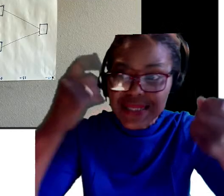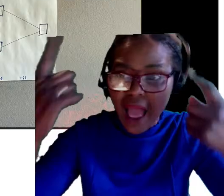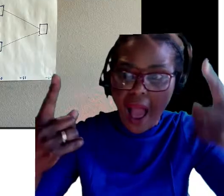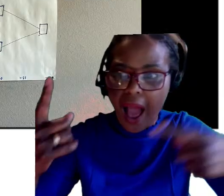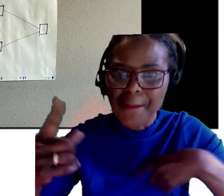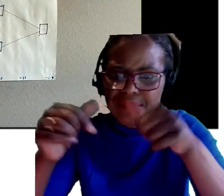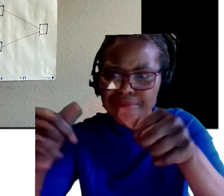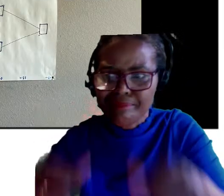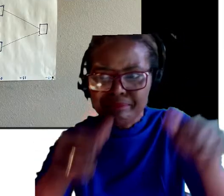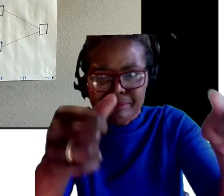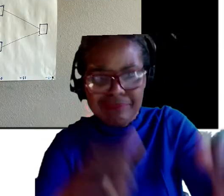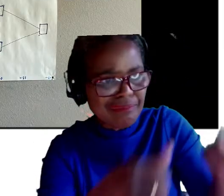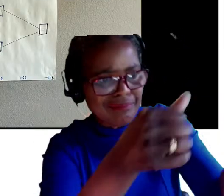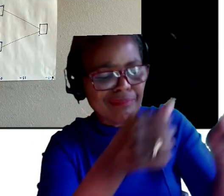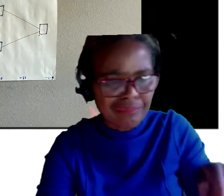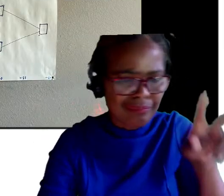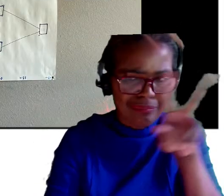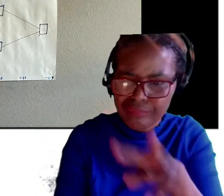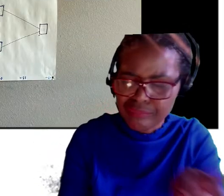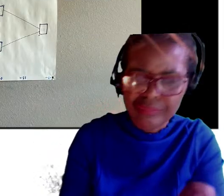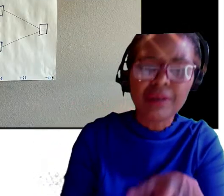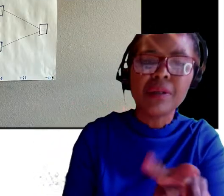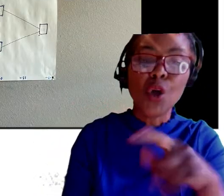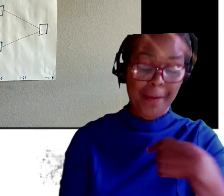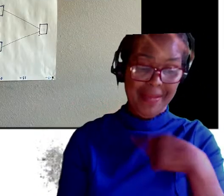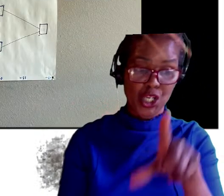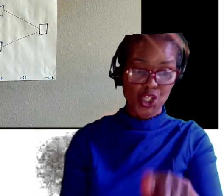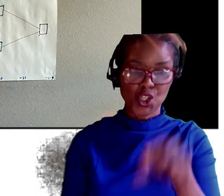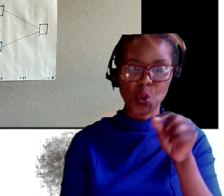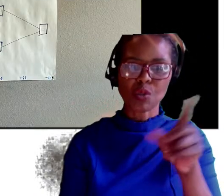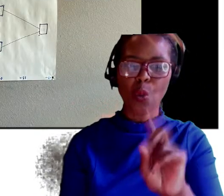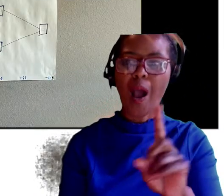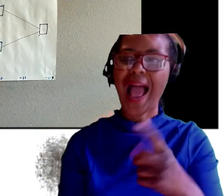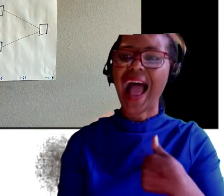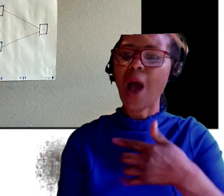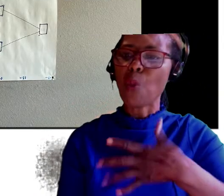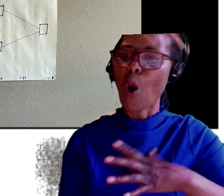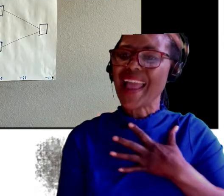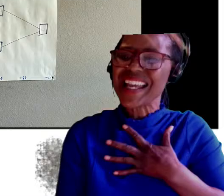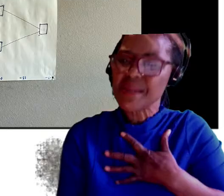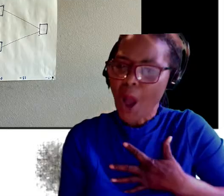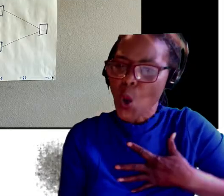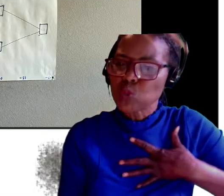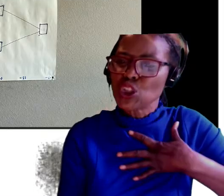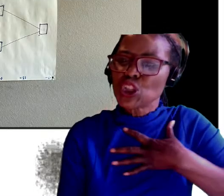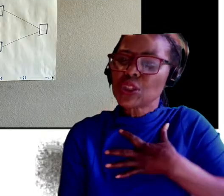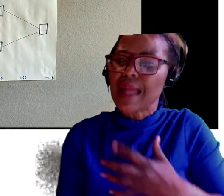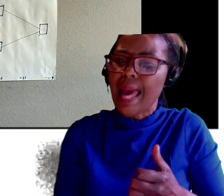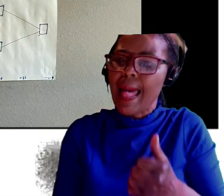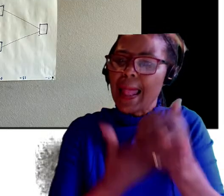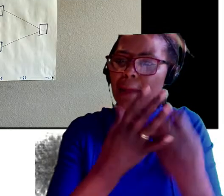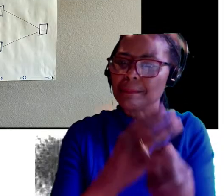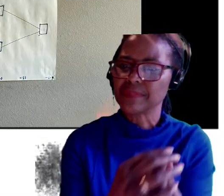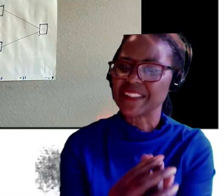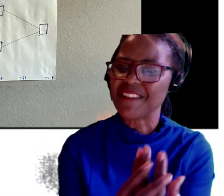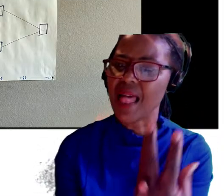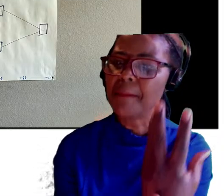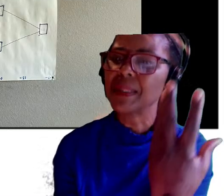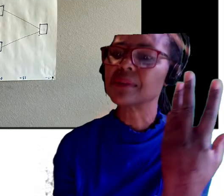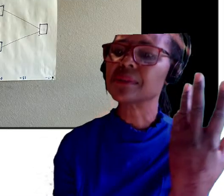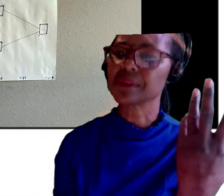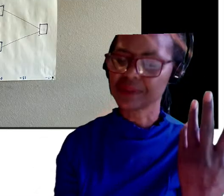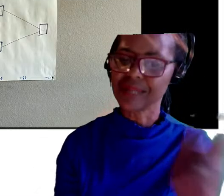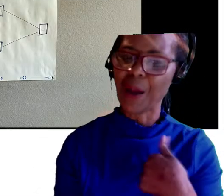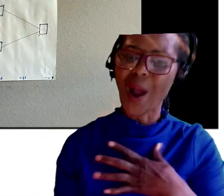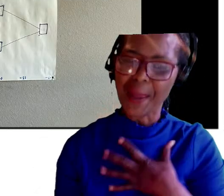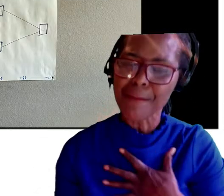chose emotions to define the story development rather than any other kind of story engine. You can see the emotions